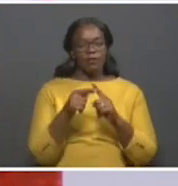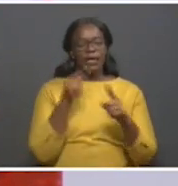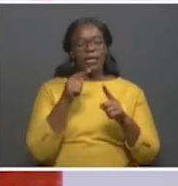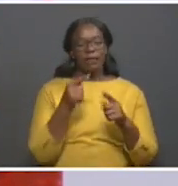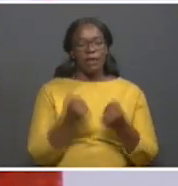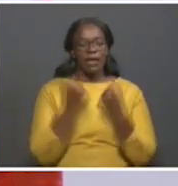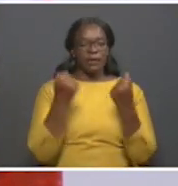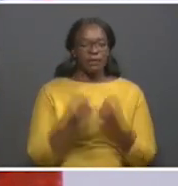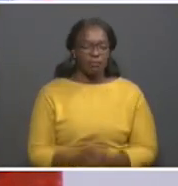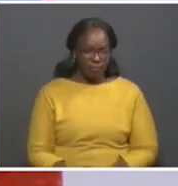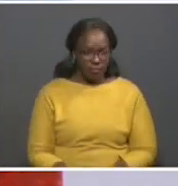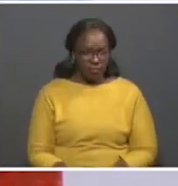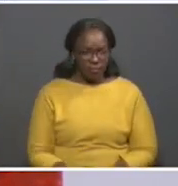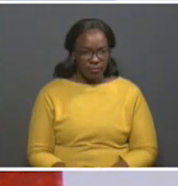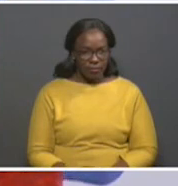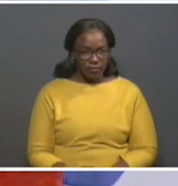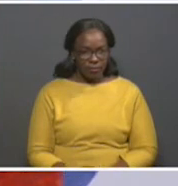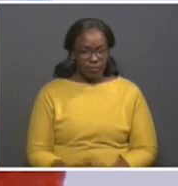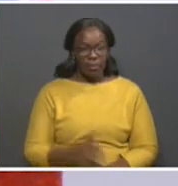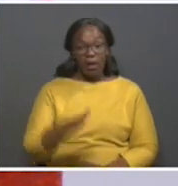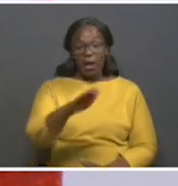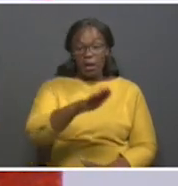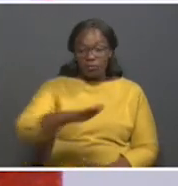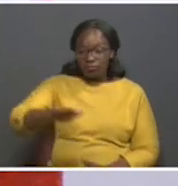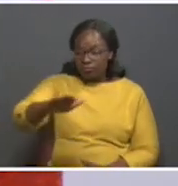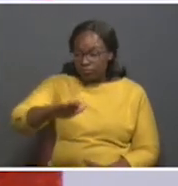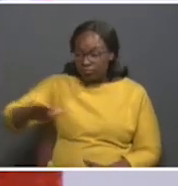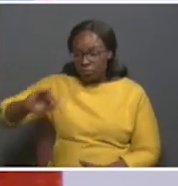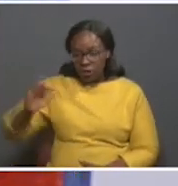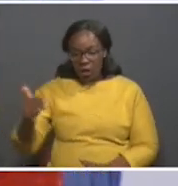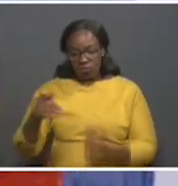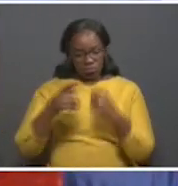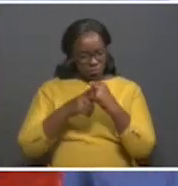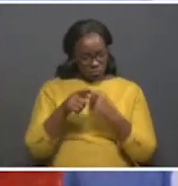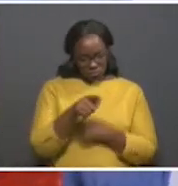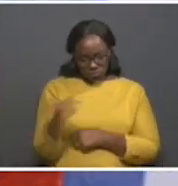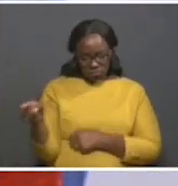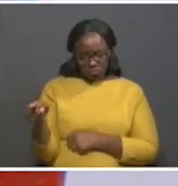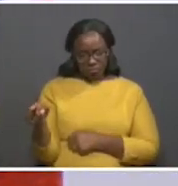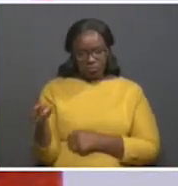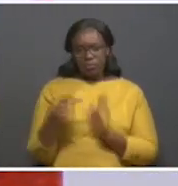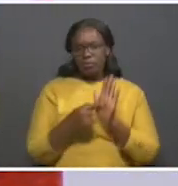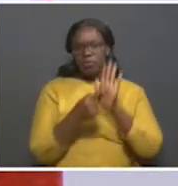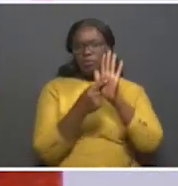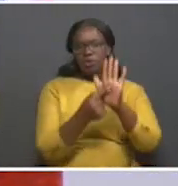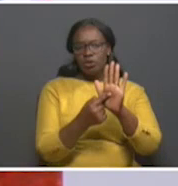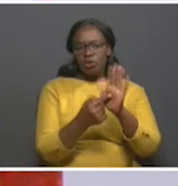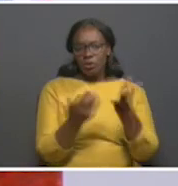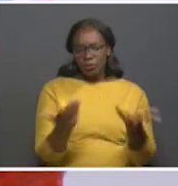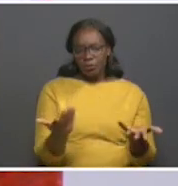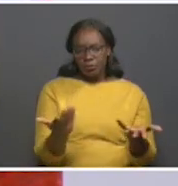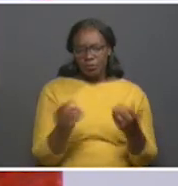Israel. The location of the cities of refuge reveals